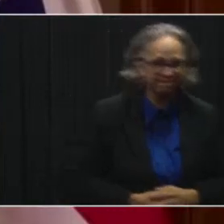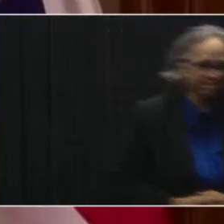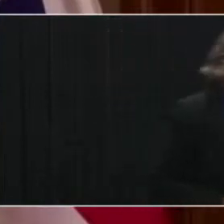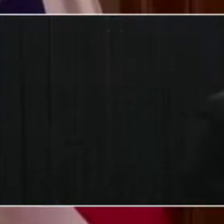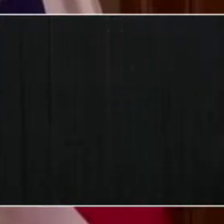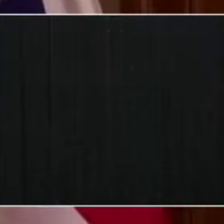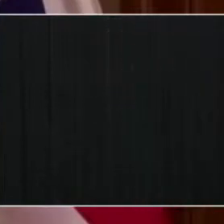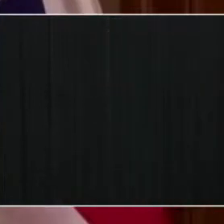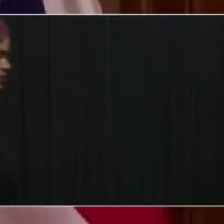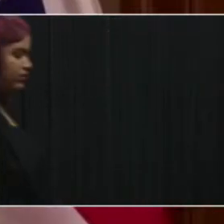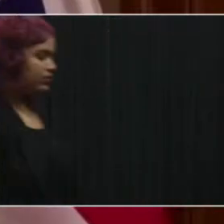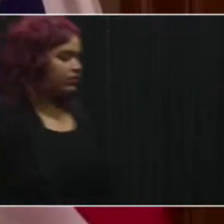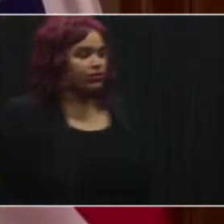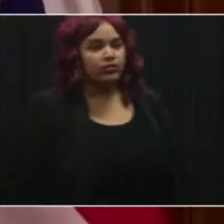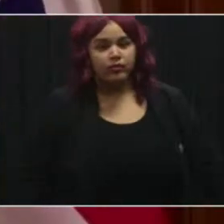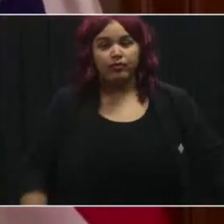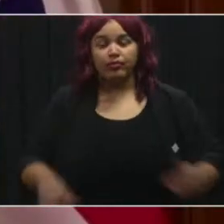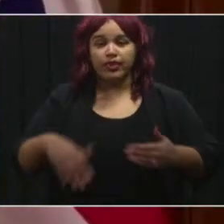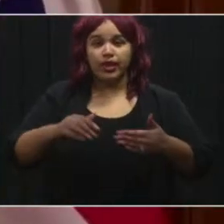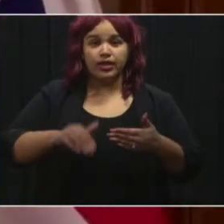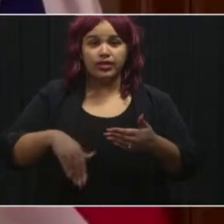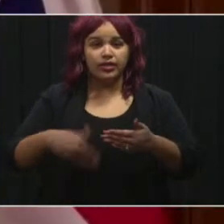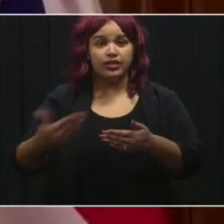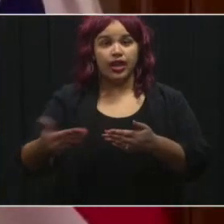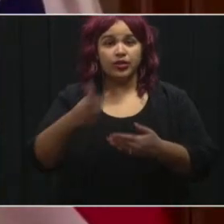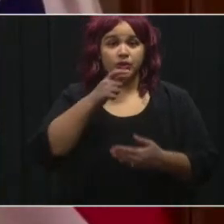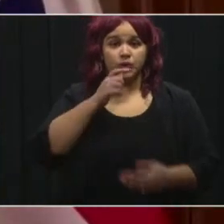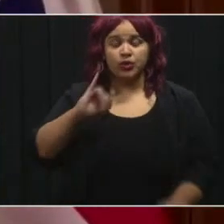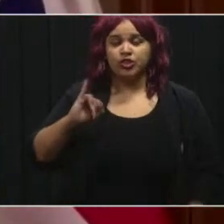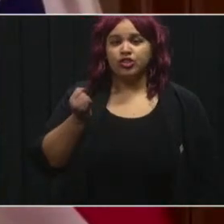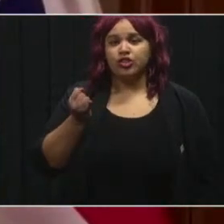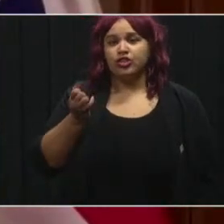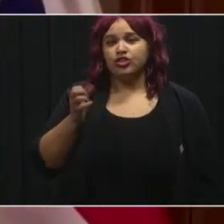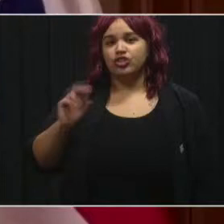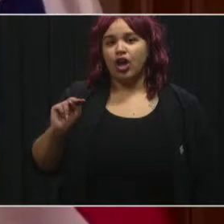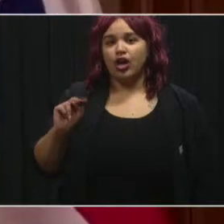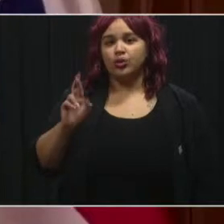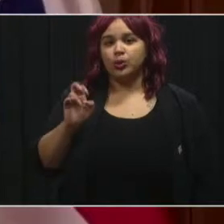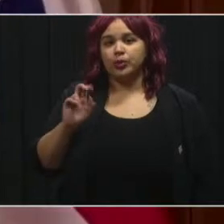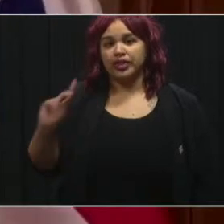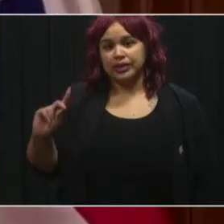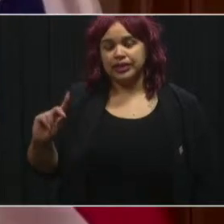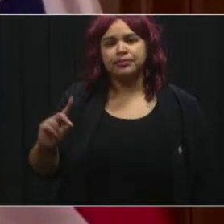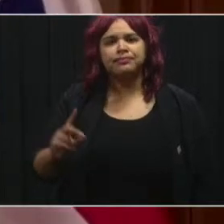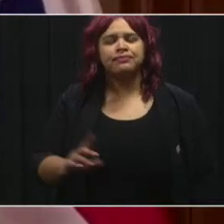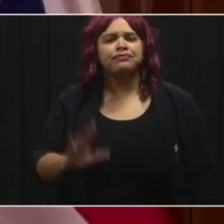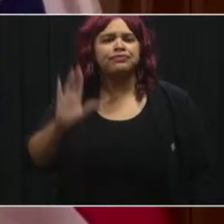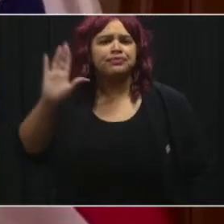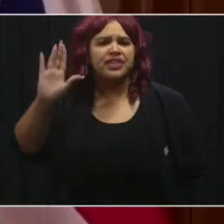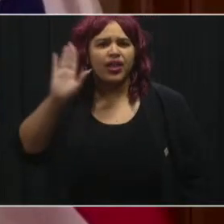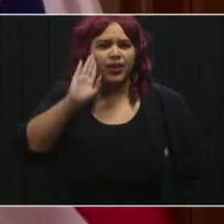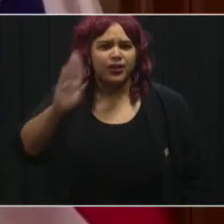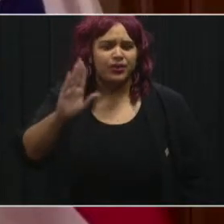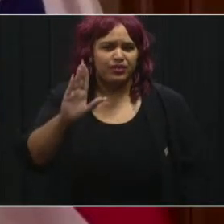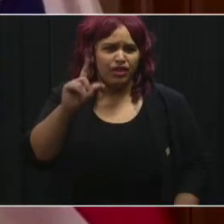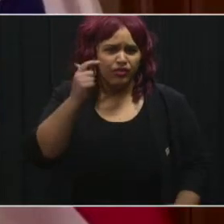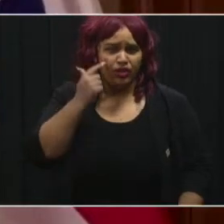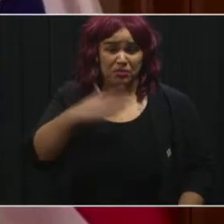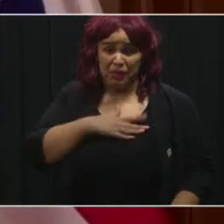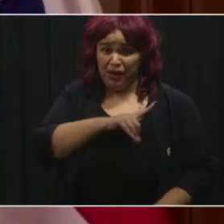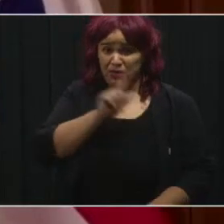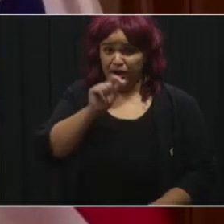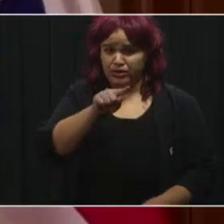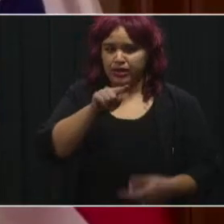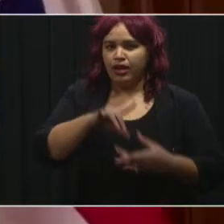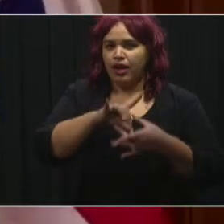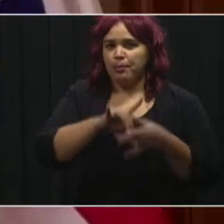Next question is from John Reed at Gongwer News Service. Good afternoon, Governor. Back to the redistricting question.